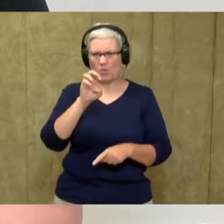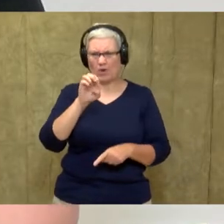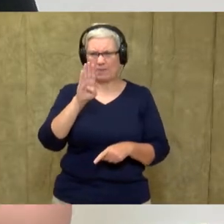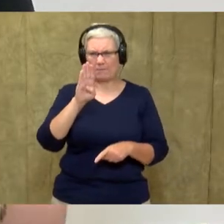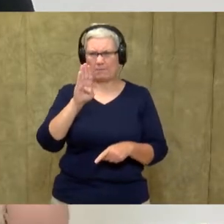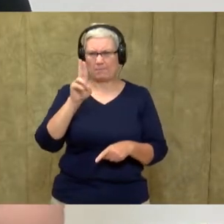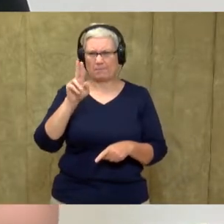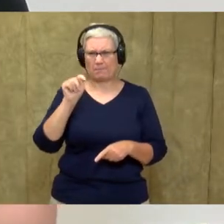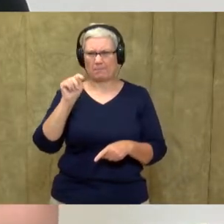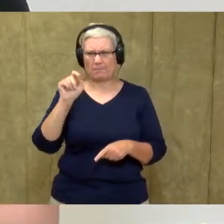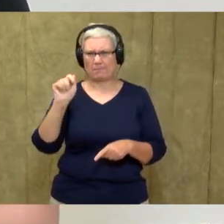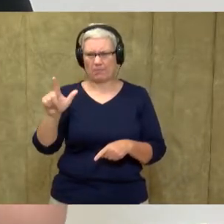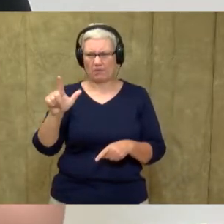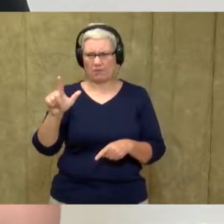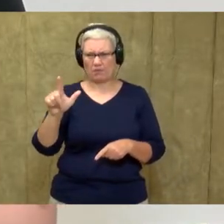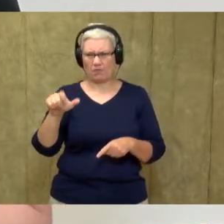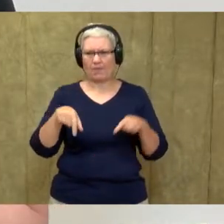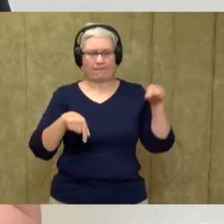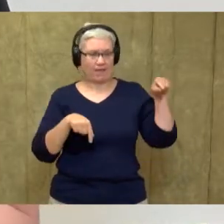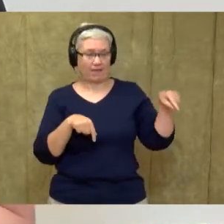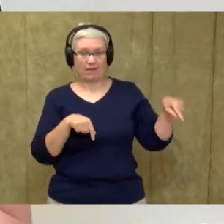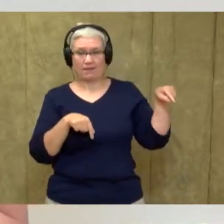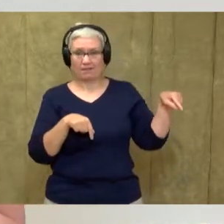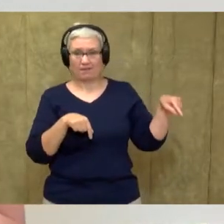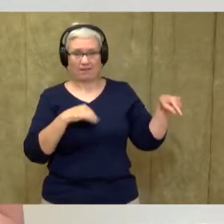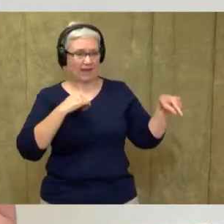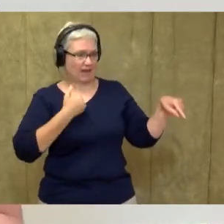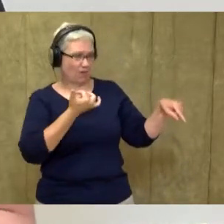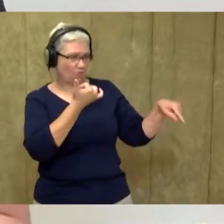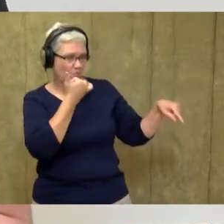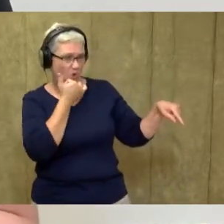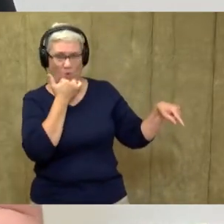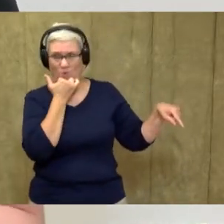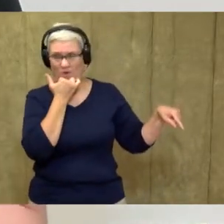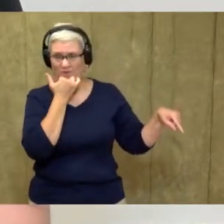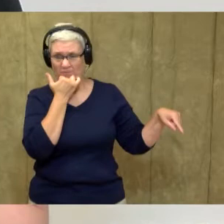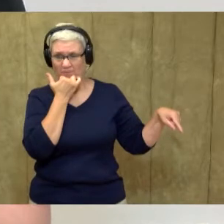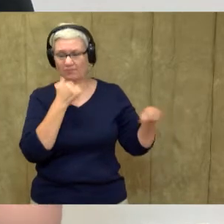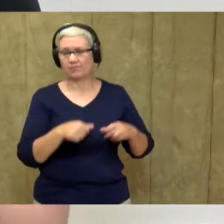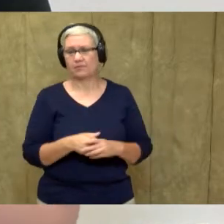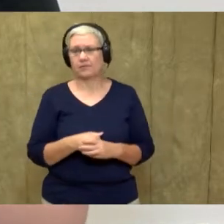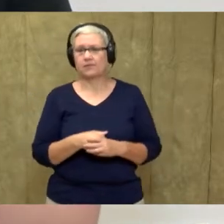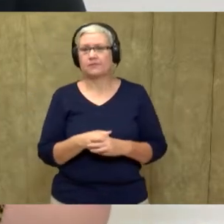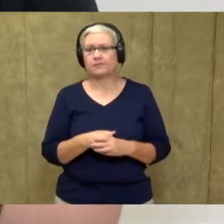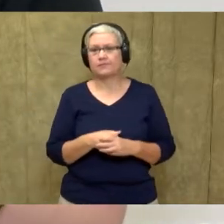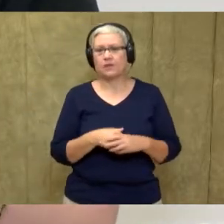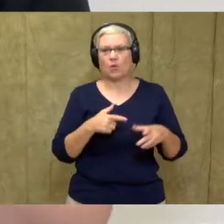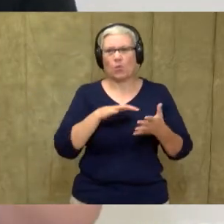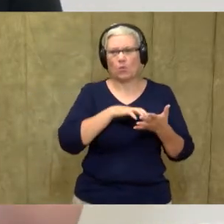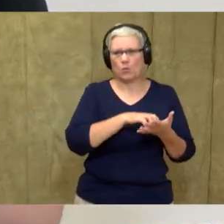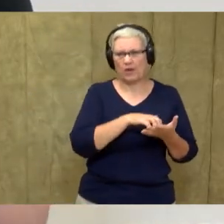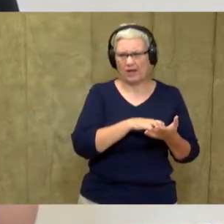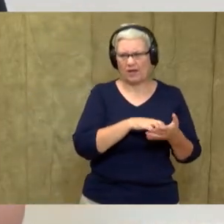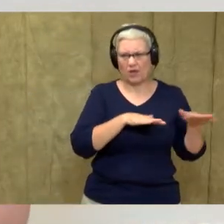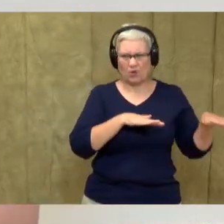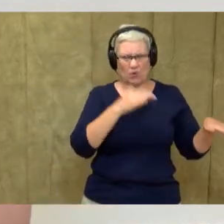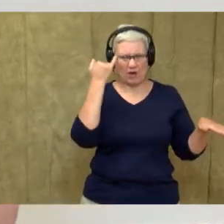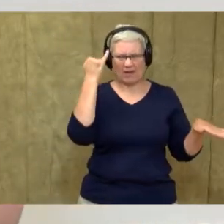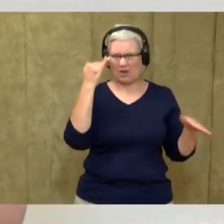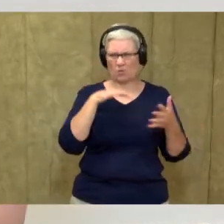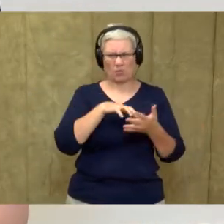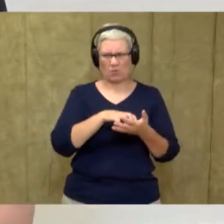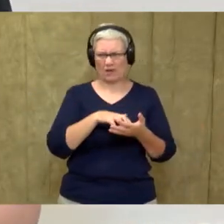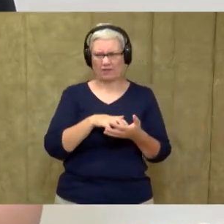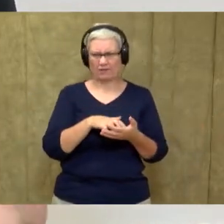showing how the opposition is wrong or flawed or weak. Okay, and remember that I said there are some topics that